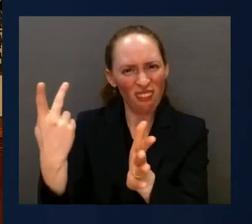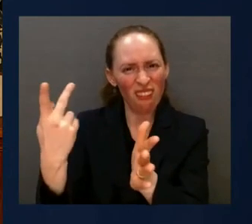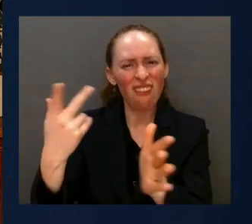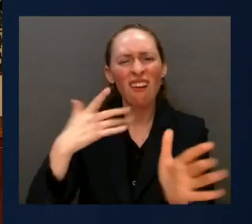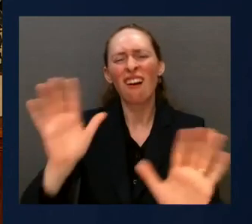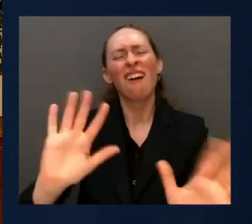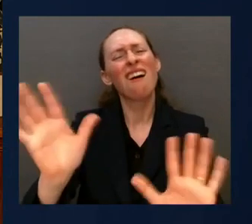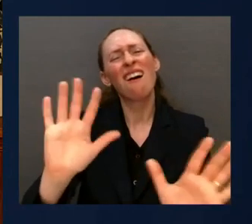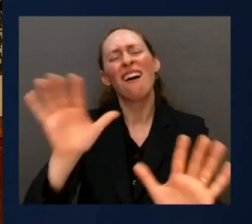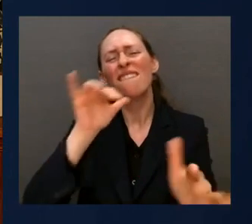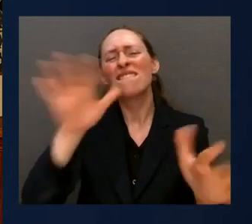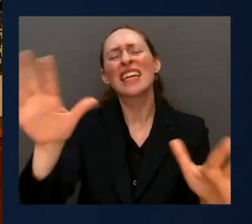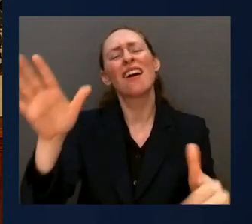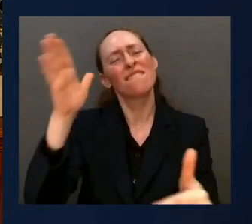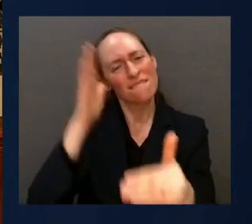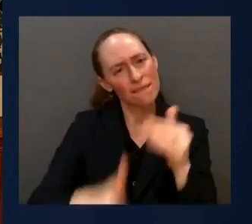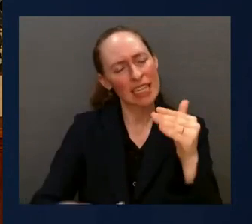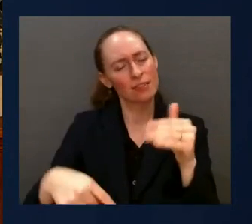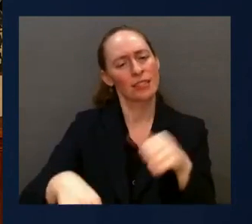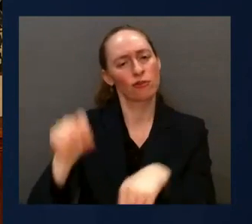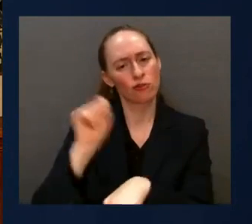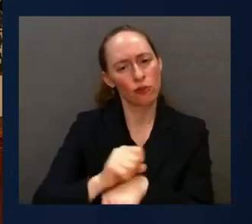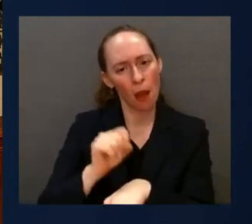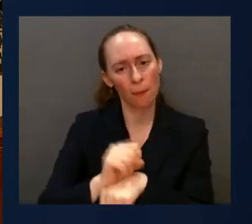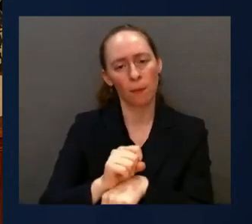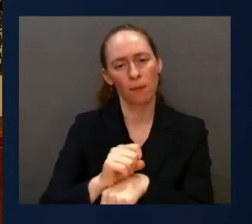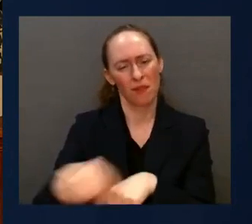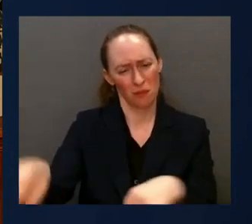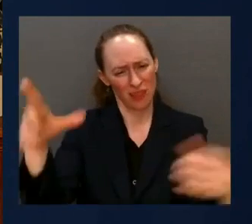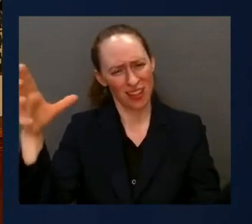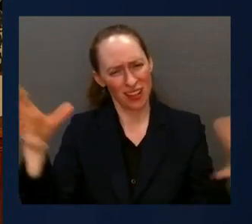immigration. Make it a bipartisan issue once again.